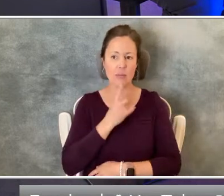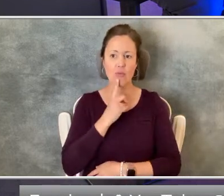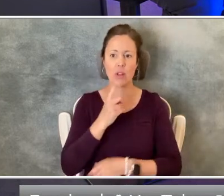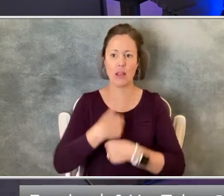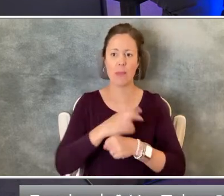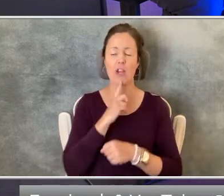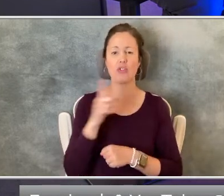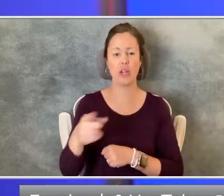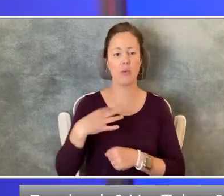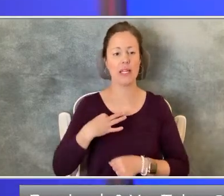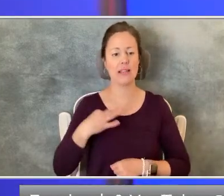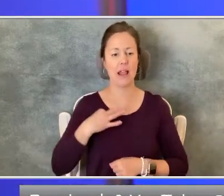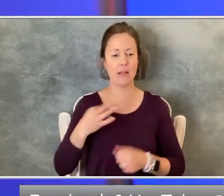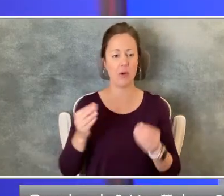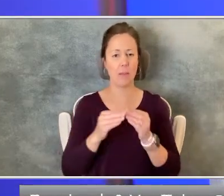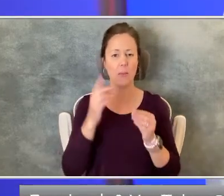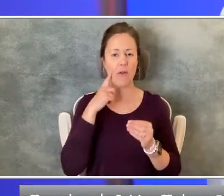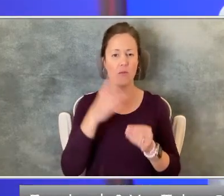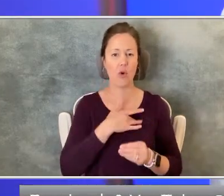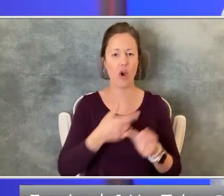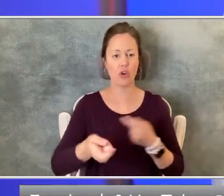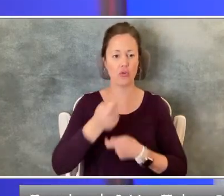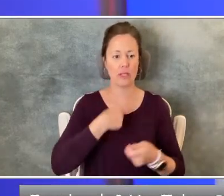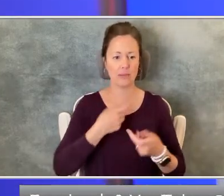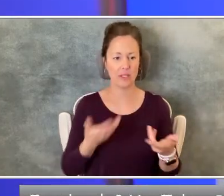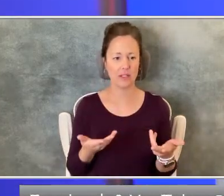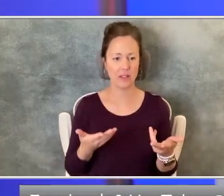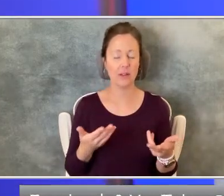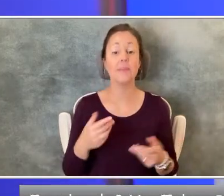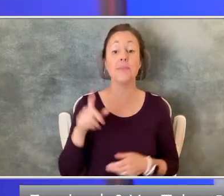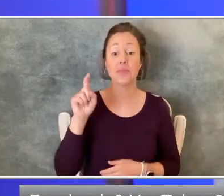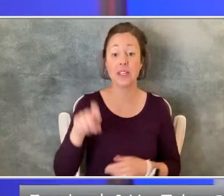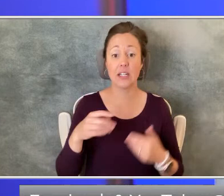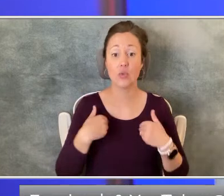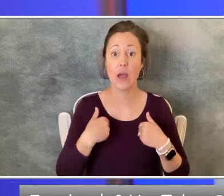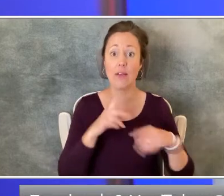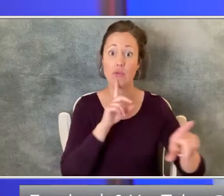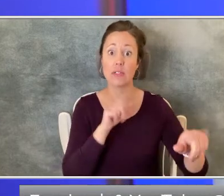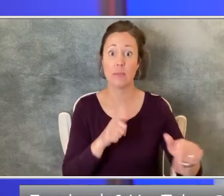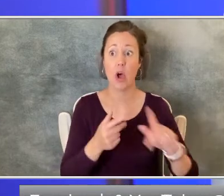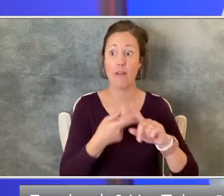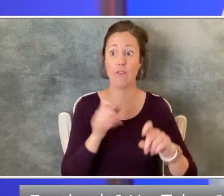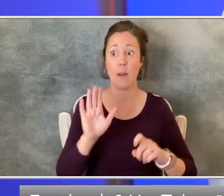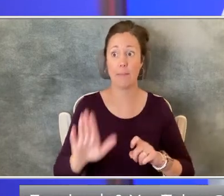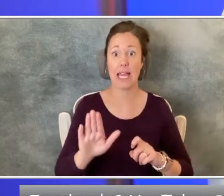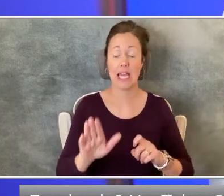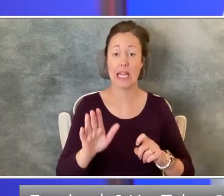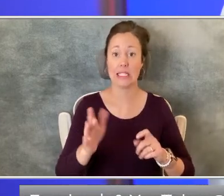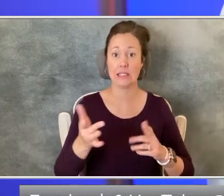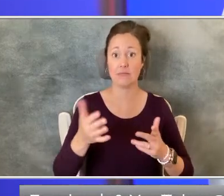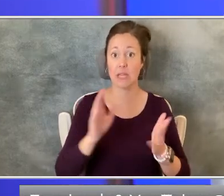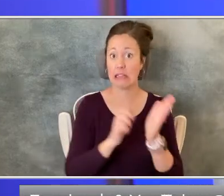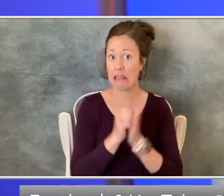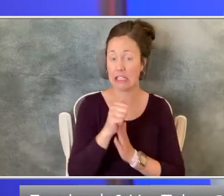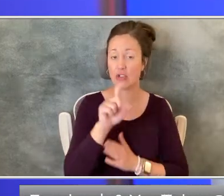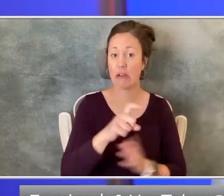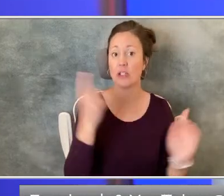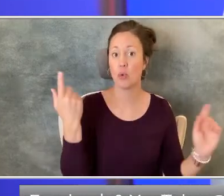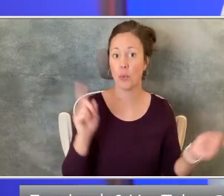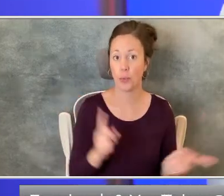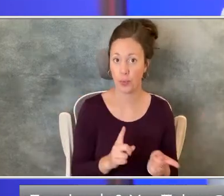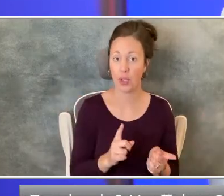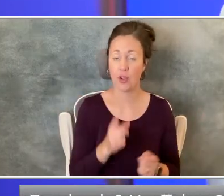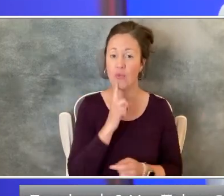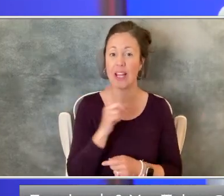heart transplant? He needed to have some response in his disease. We needed to decrease the disease burden. He was producing a lot of